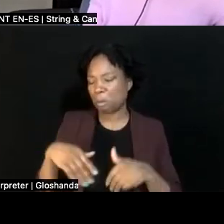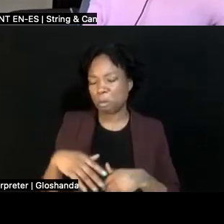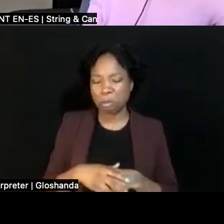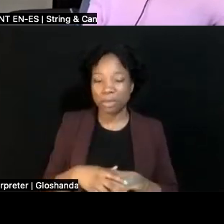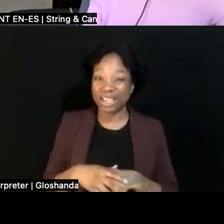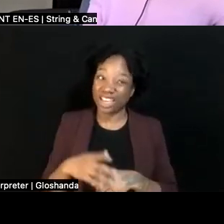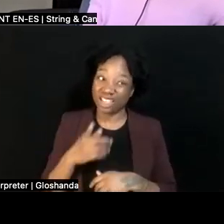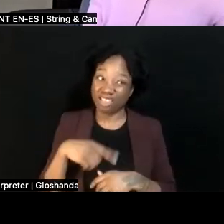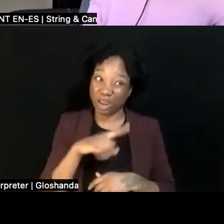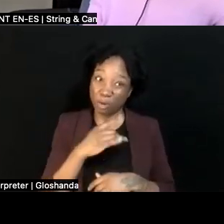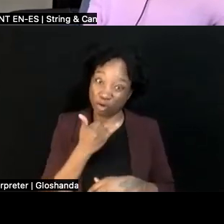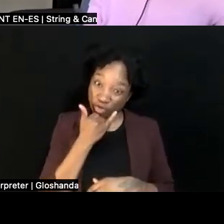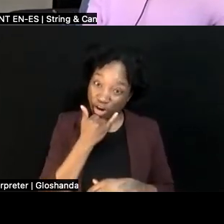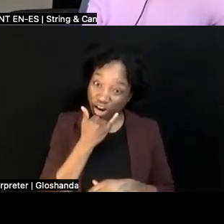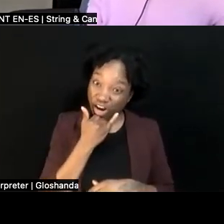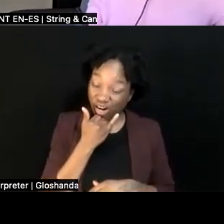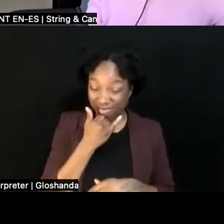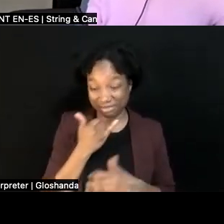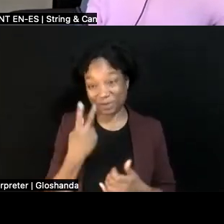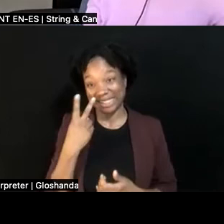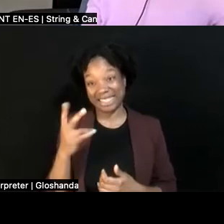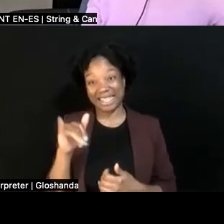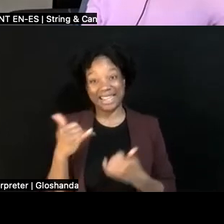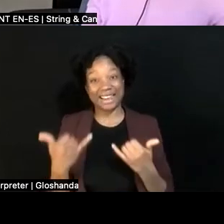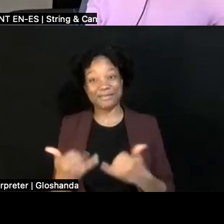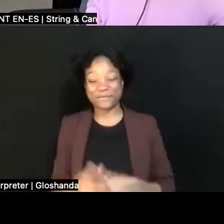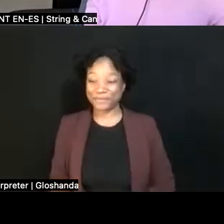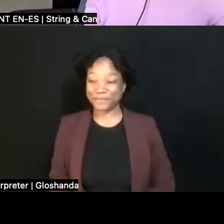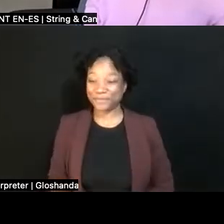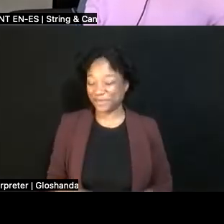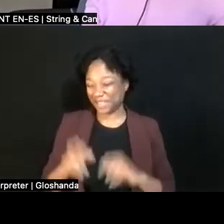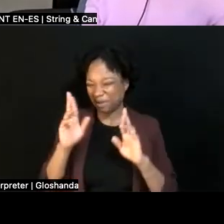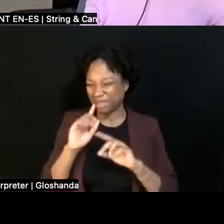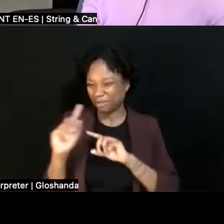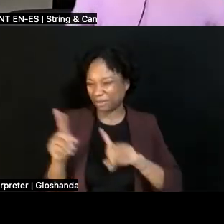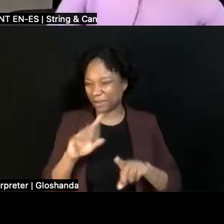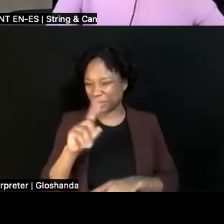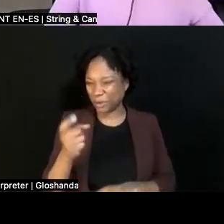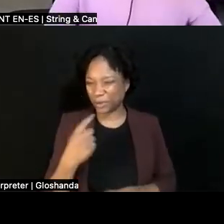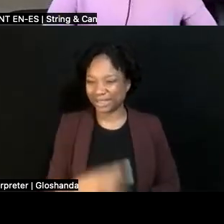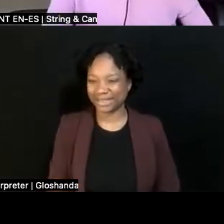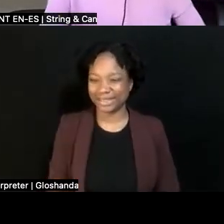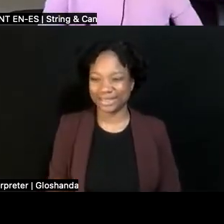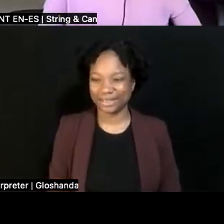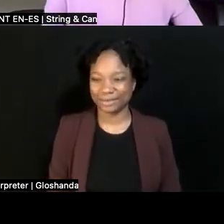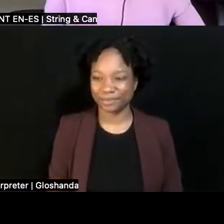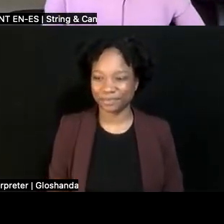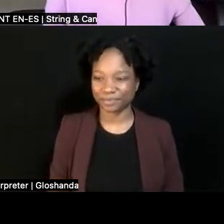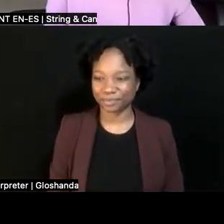wrong, as we're seeing now. So I hope that answered your question.